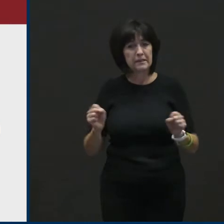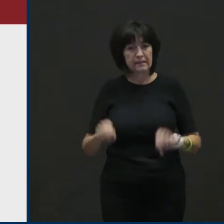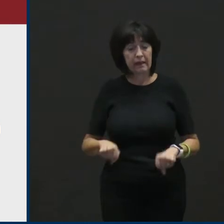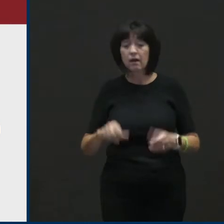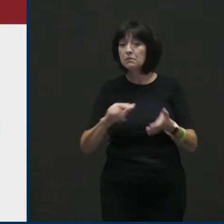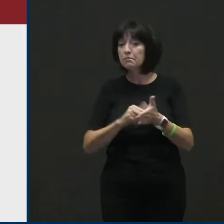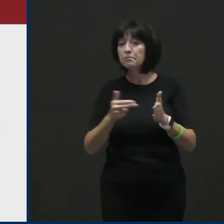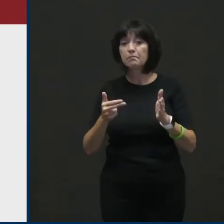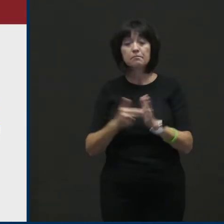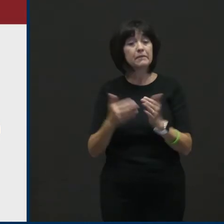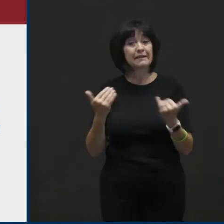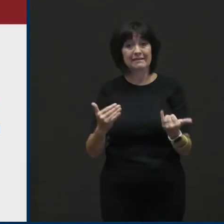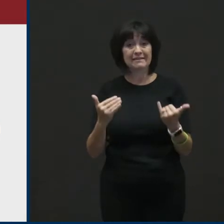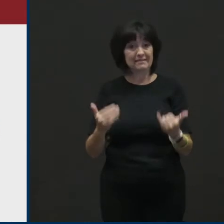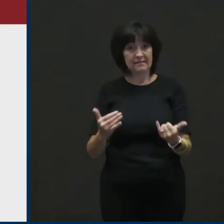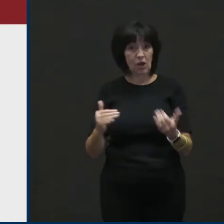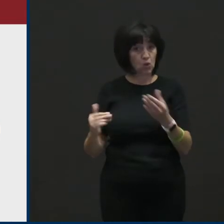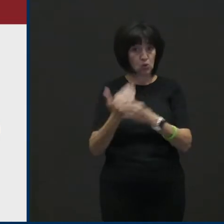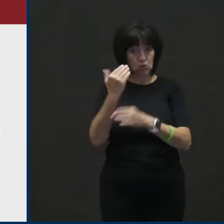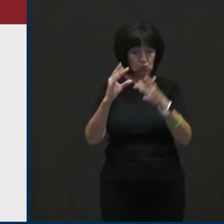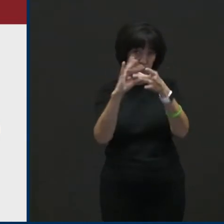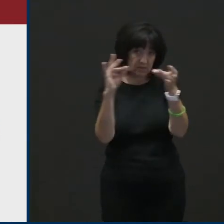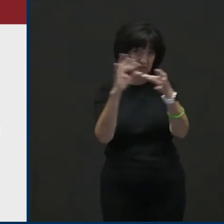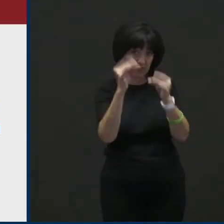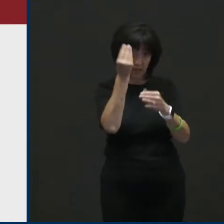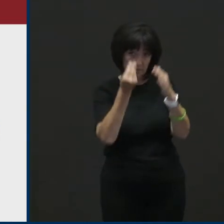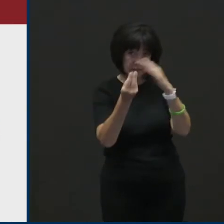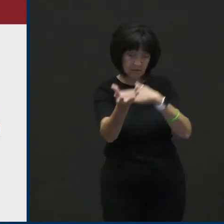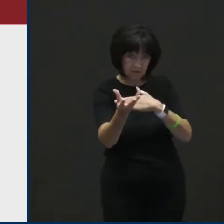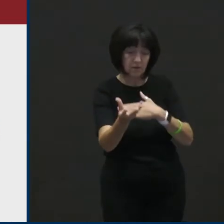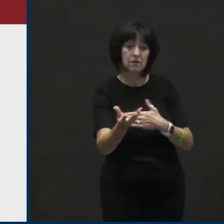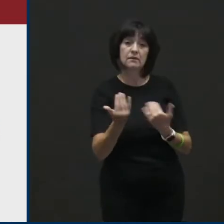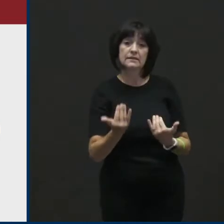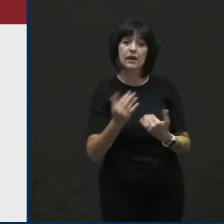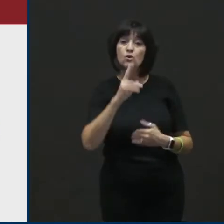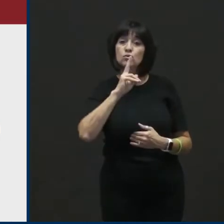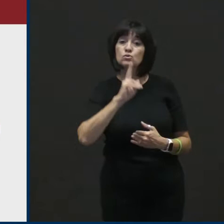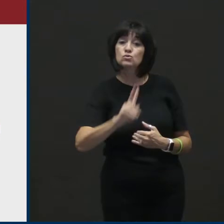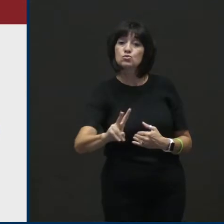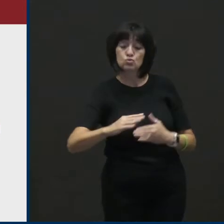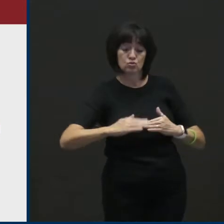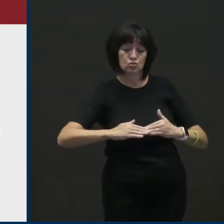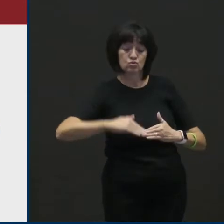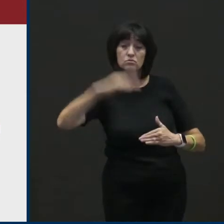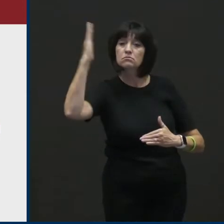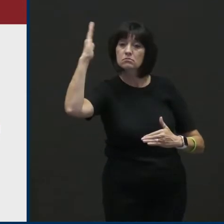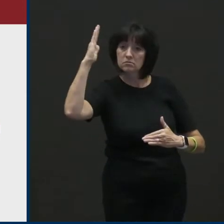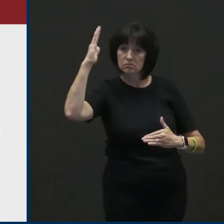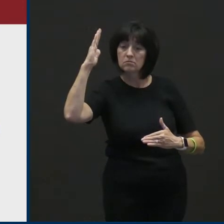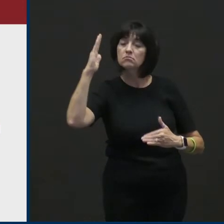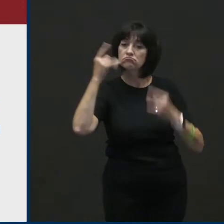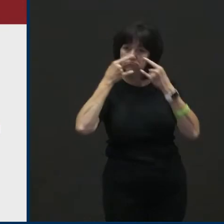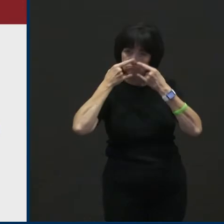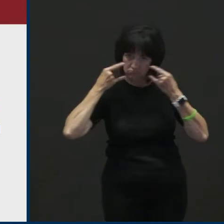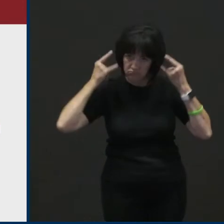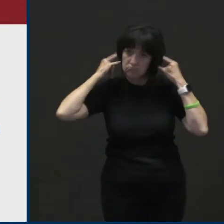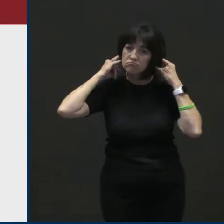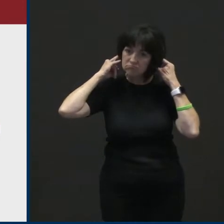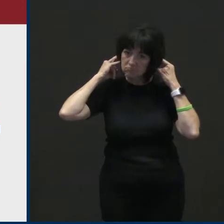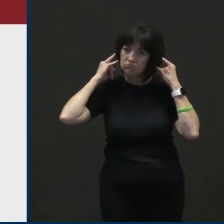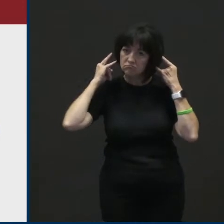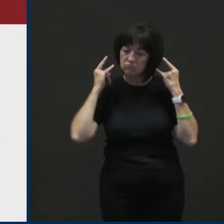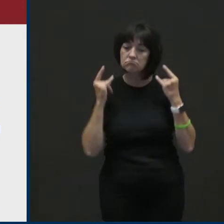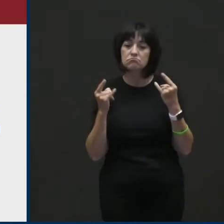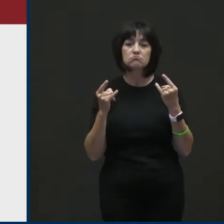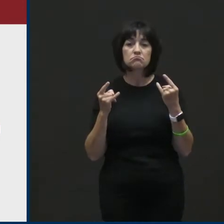older, including the vast majority of kids with underlying health conditions, should be wearing a